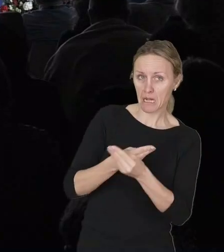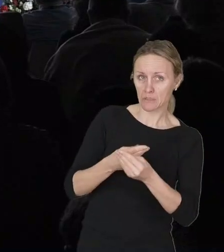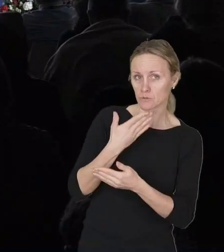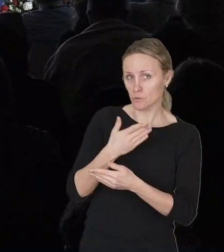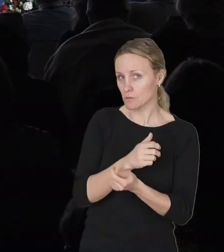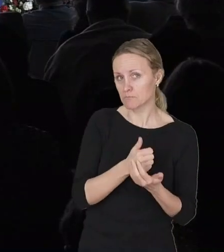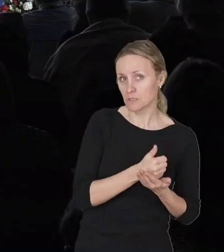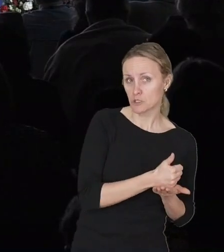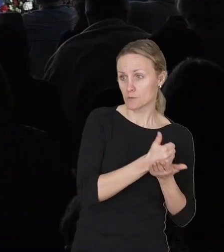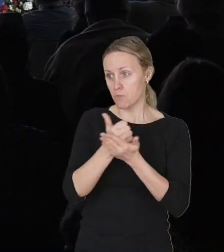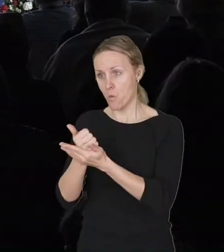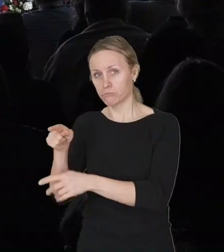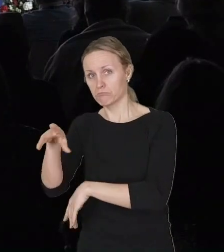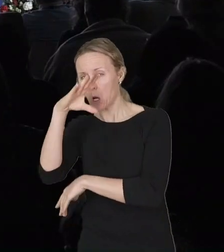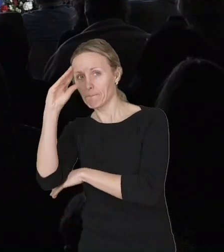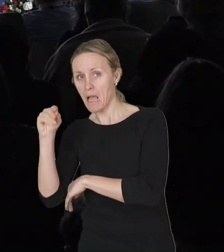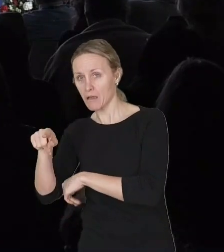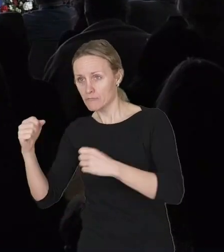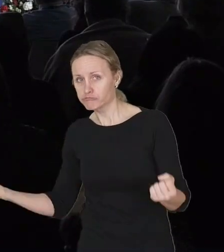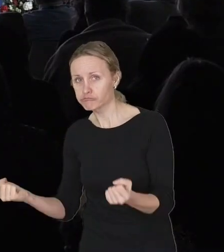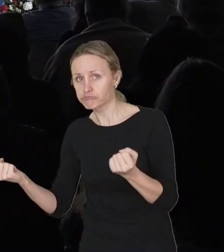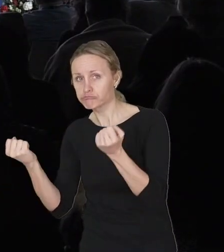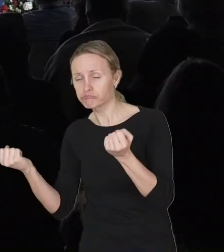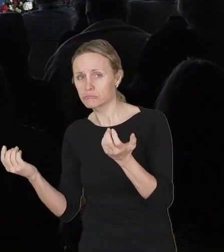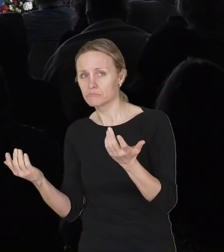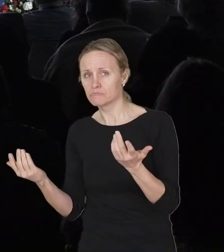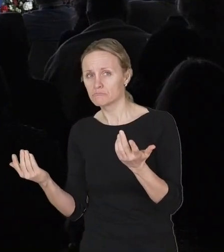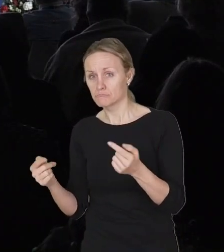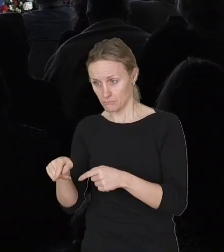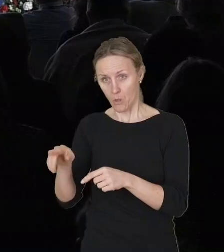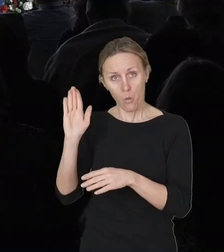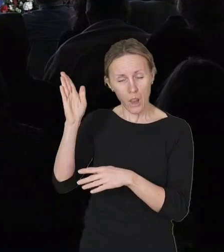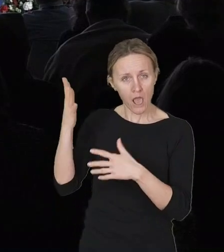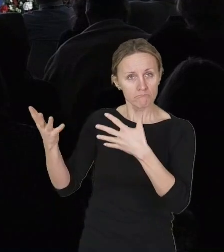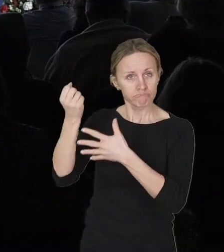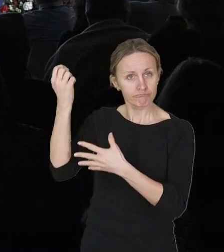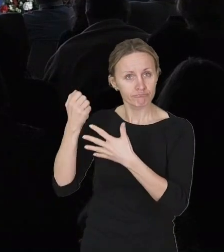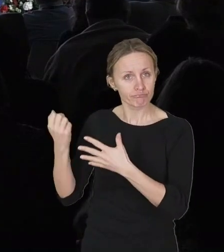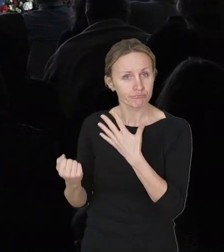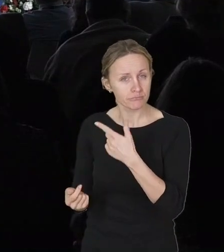cohesion policy for the prosperity of the whole European Union community.